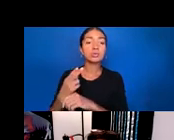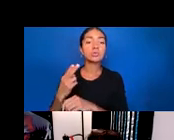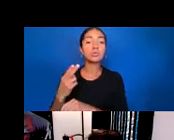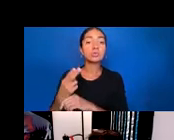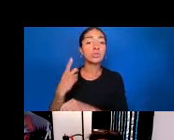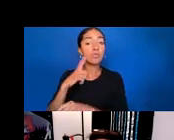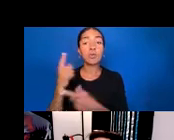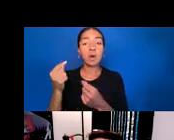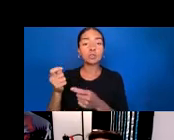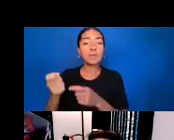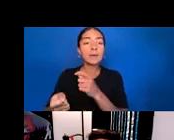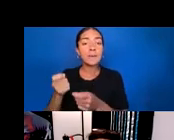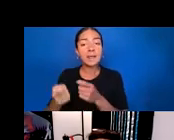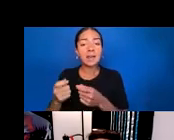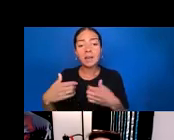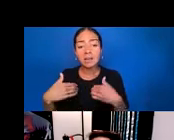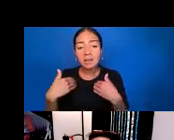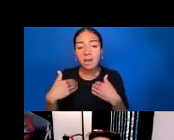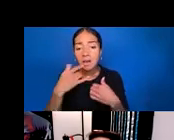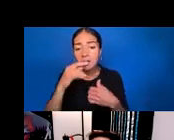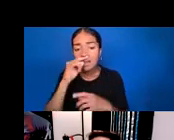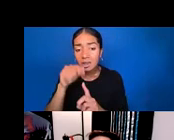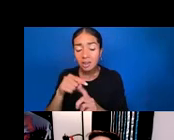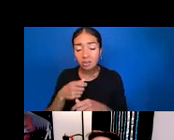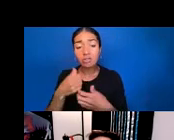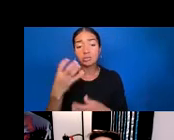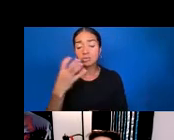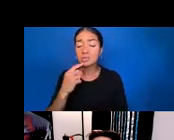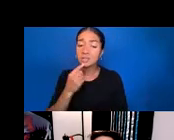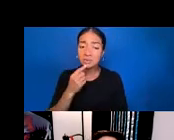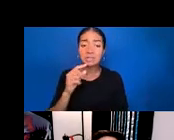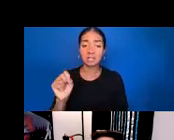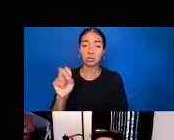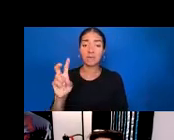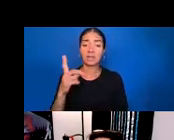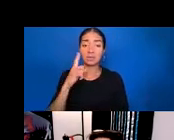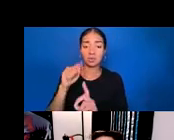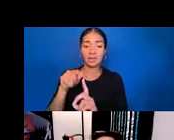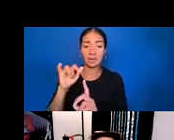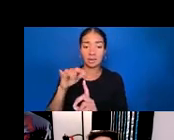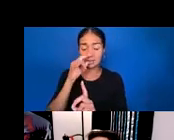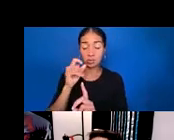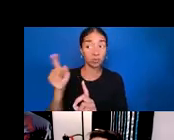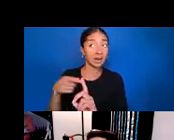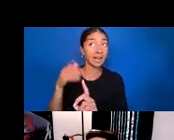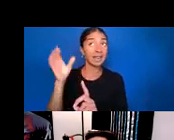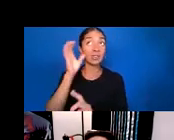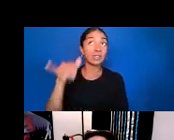serious sexual violence to them. So when I hear that, it does not, that's one of the things that can